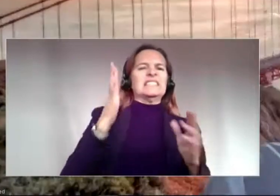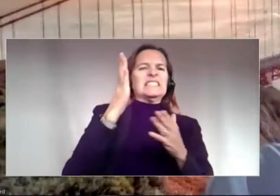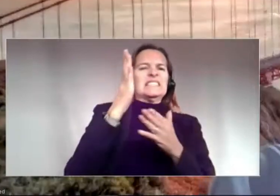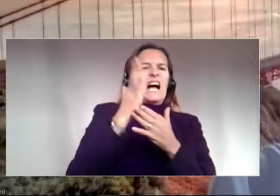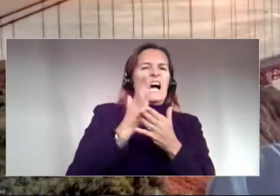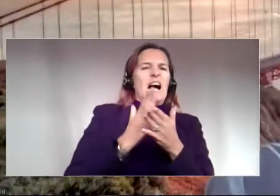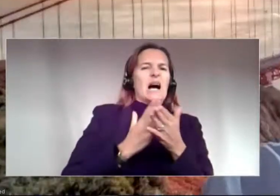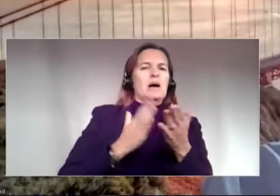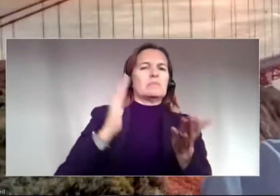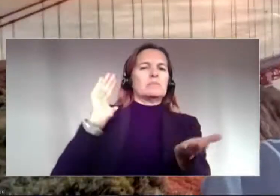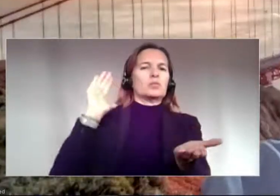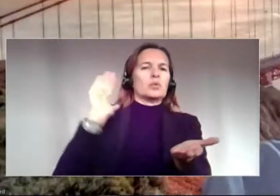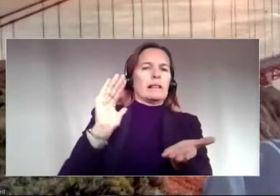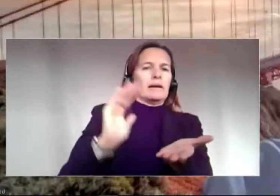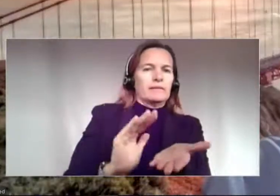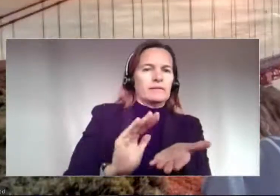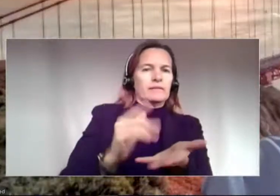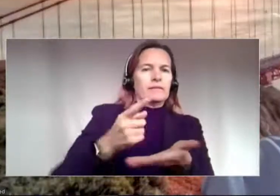week,